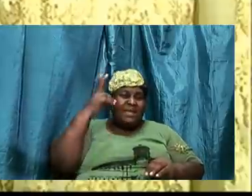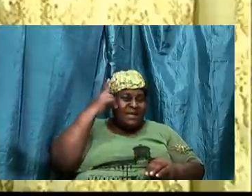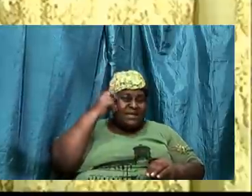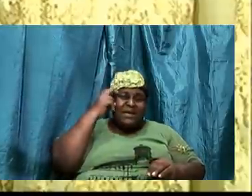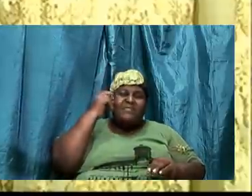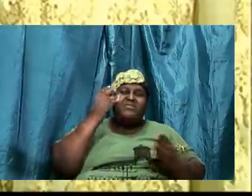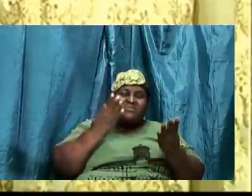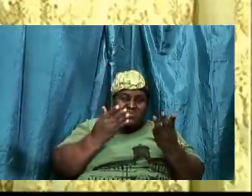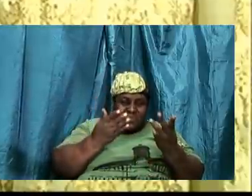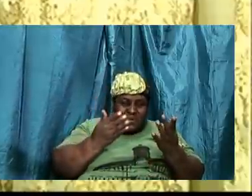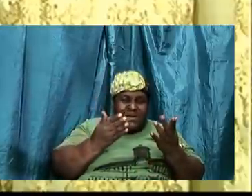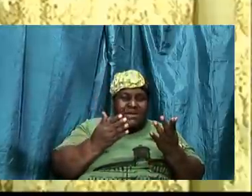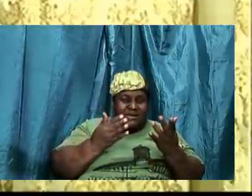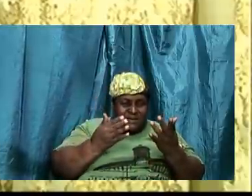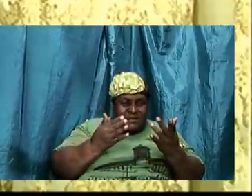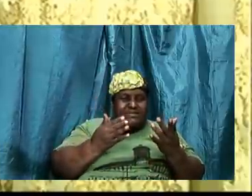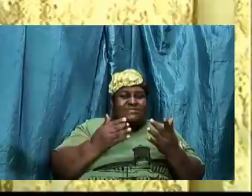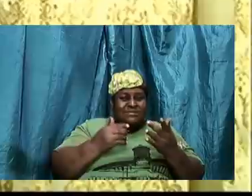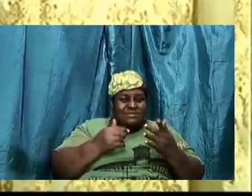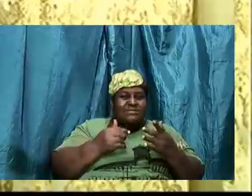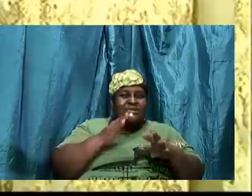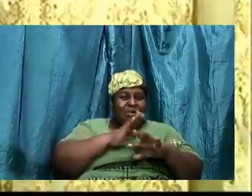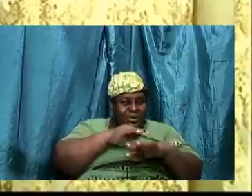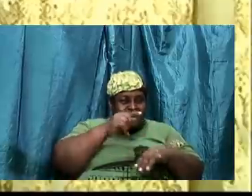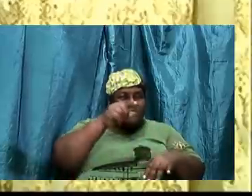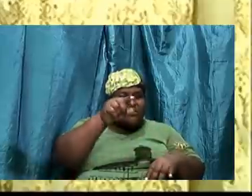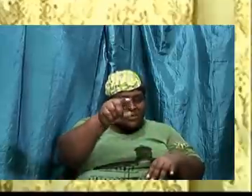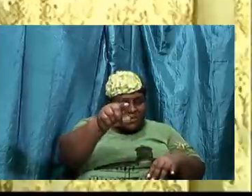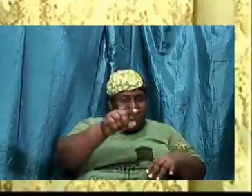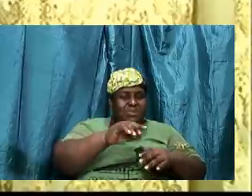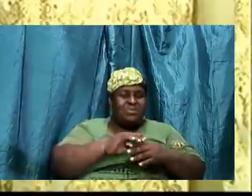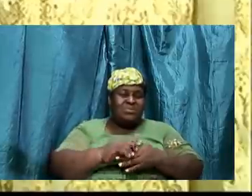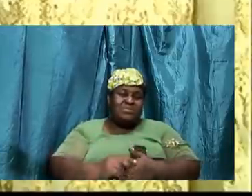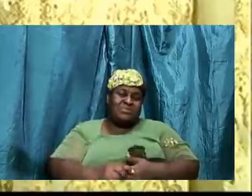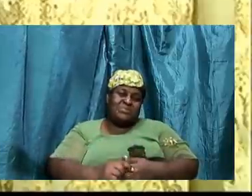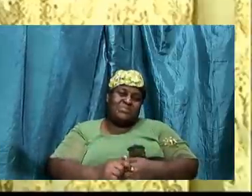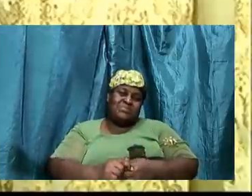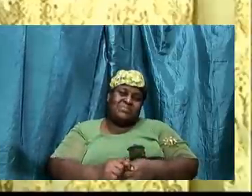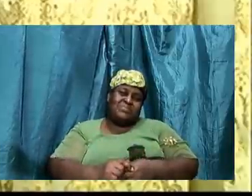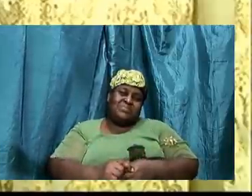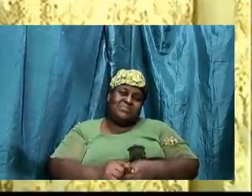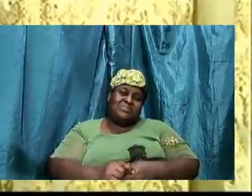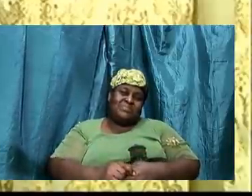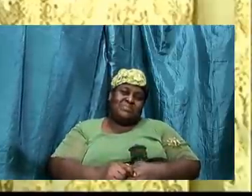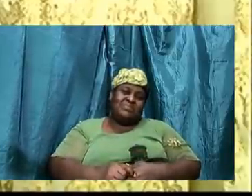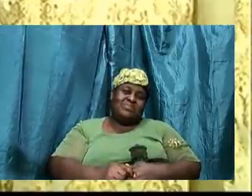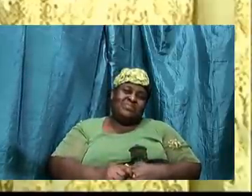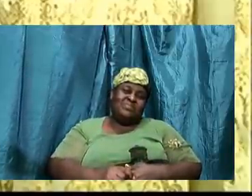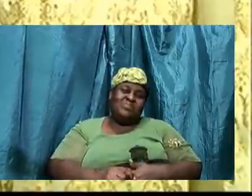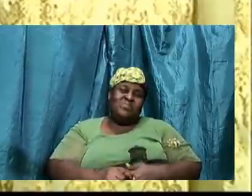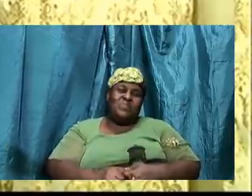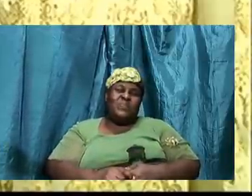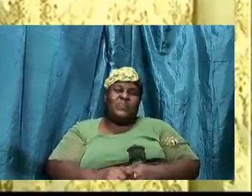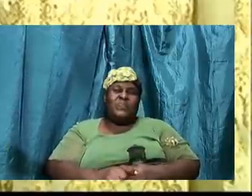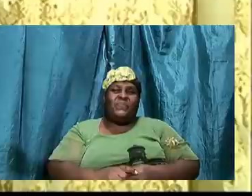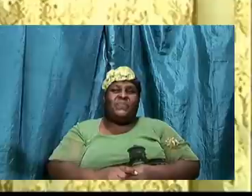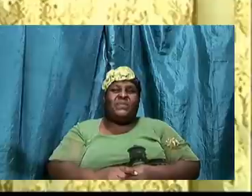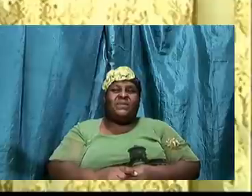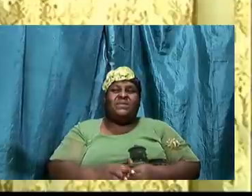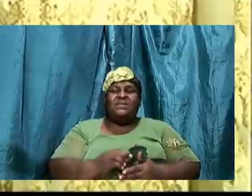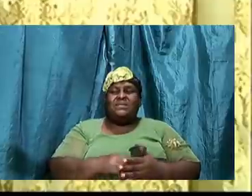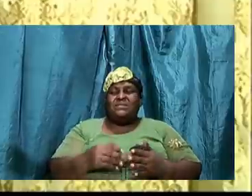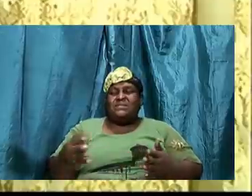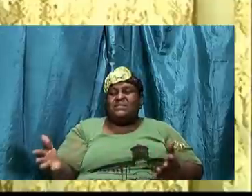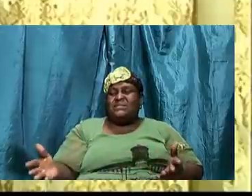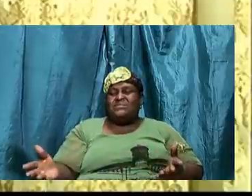And you find that at your weakest point, the adversary, you know, some things just happen. Some things just come